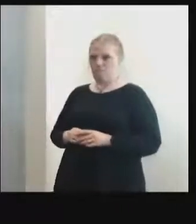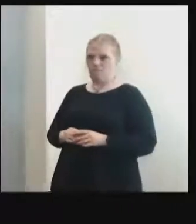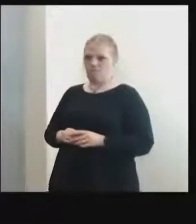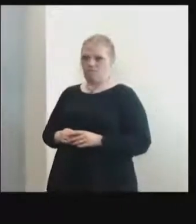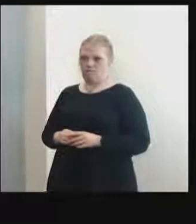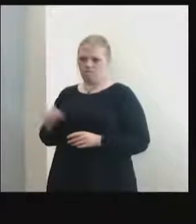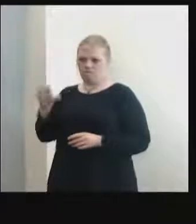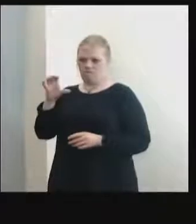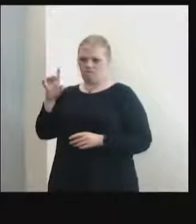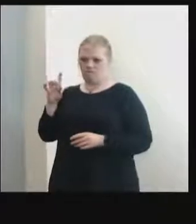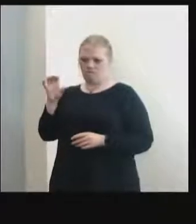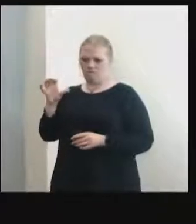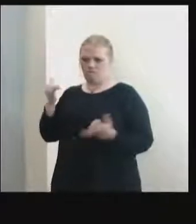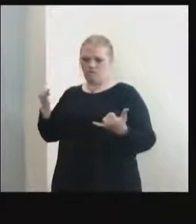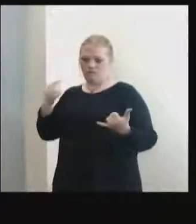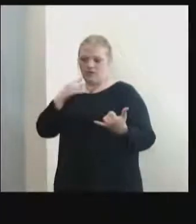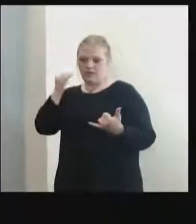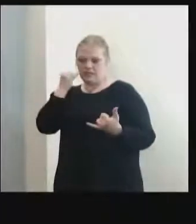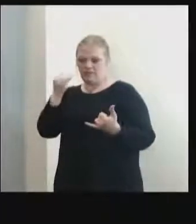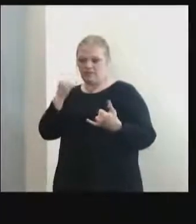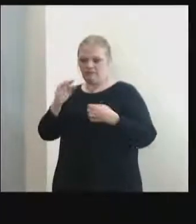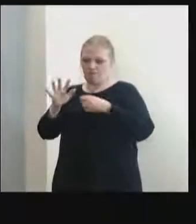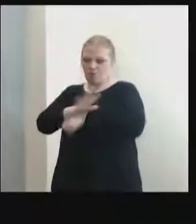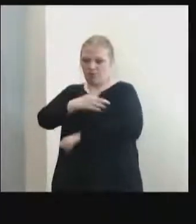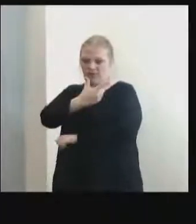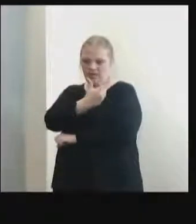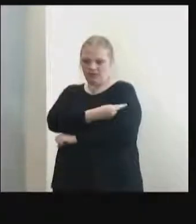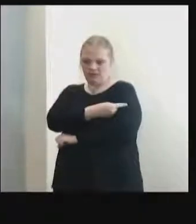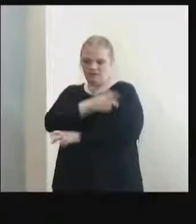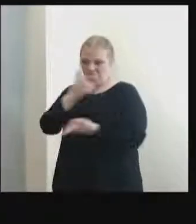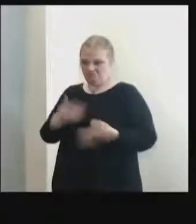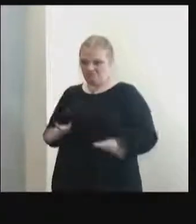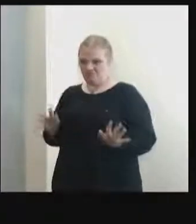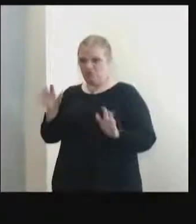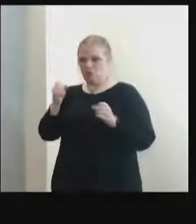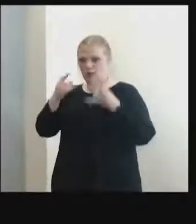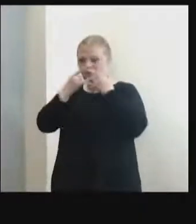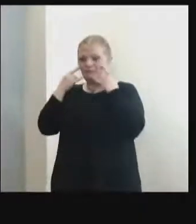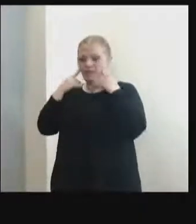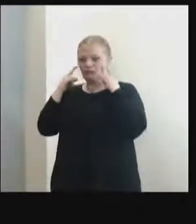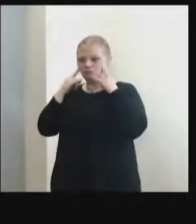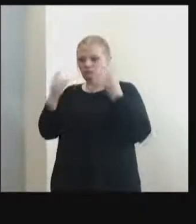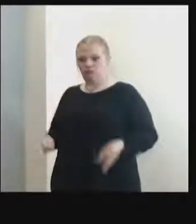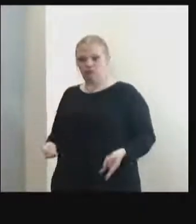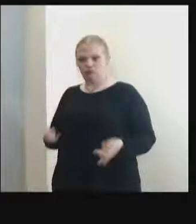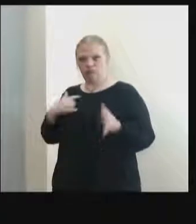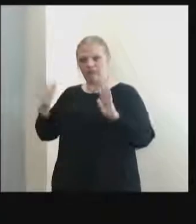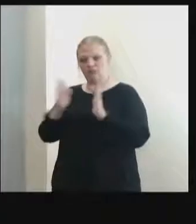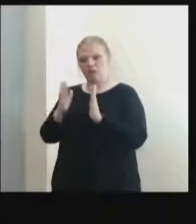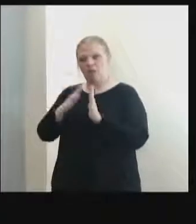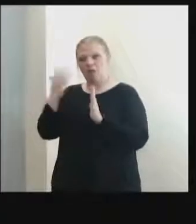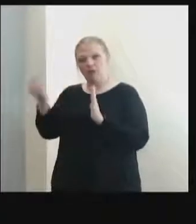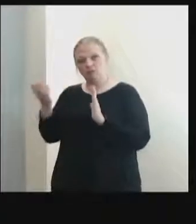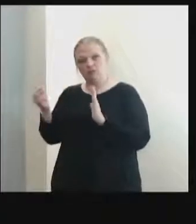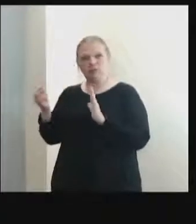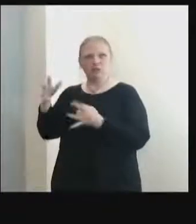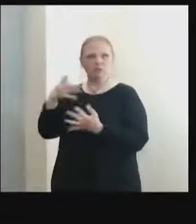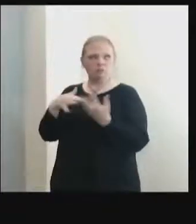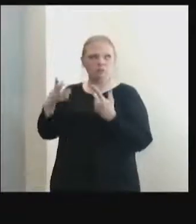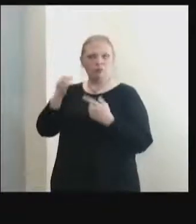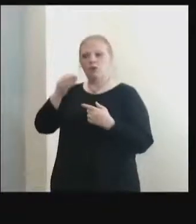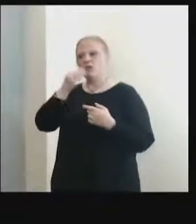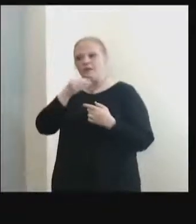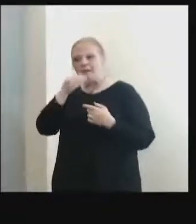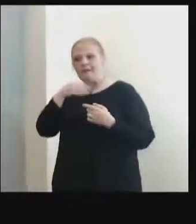the CDC now saying that if you're fully vaccinated, you can take your mask off at small outdoor gatherings or when you're dining outside